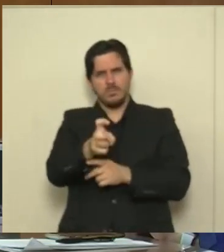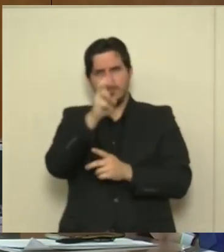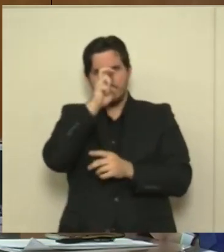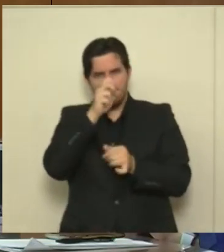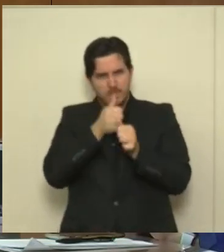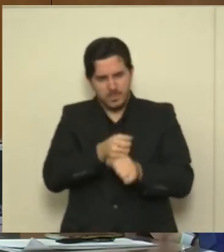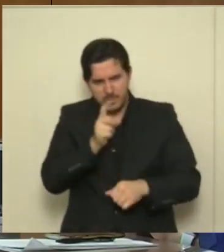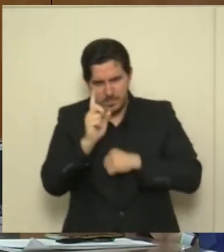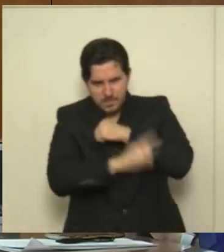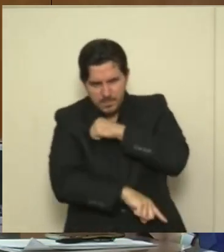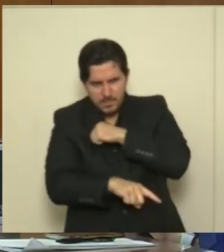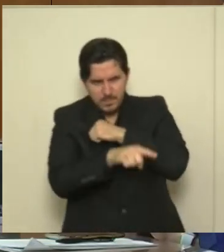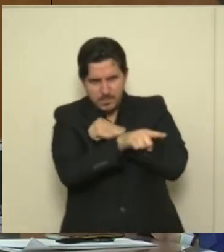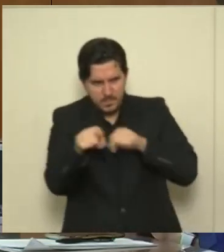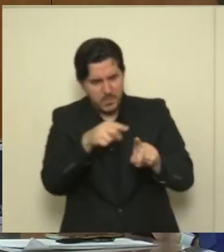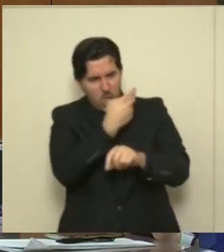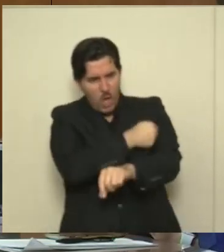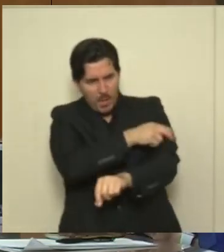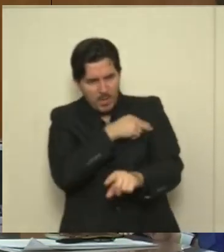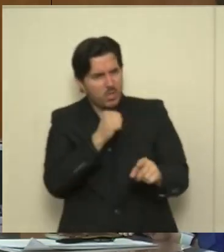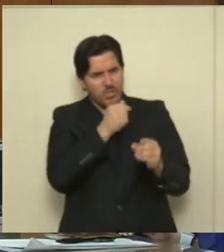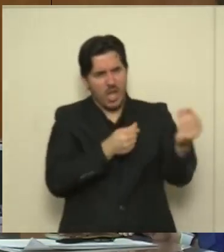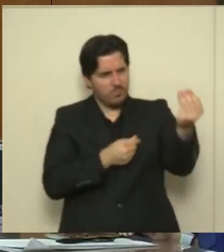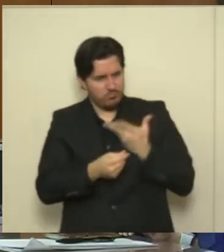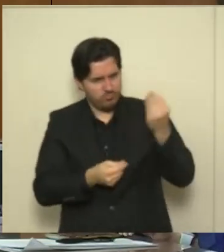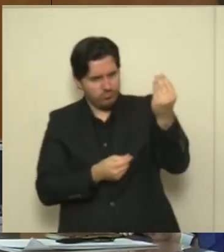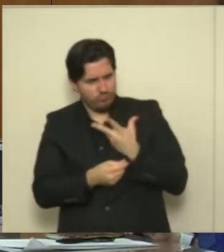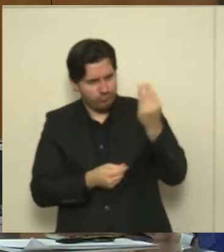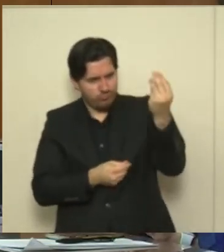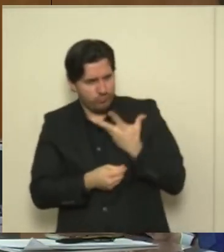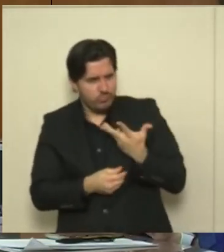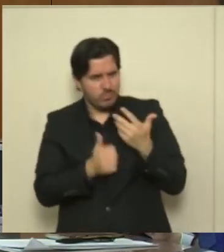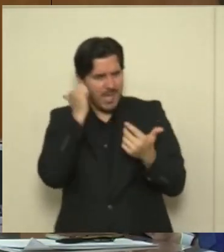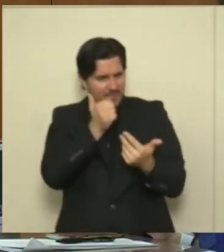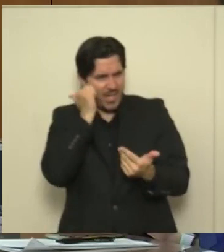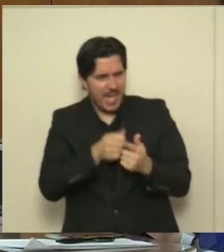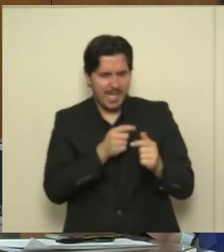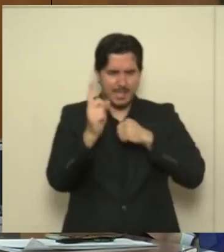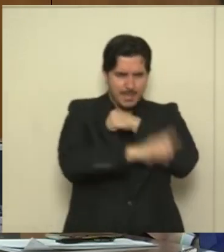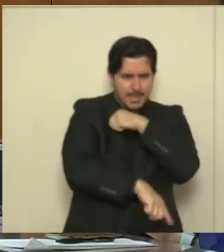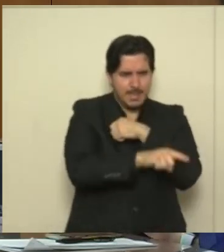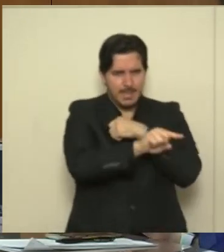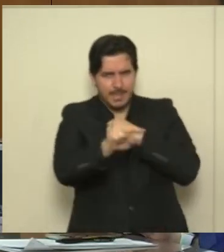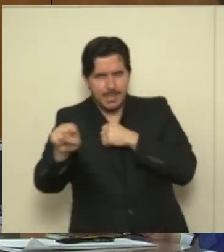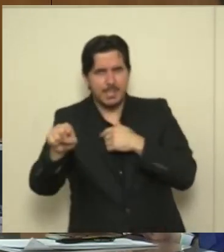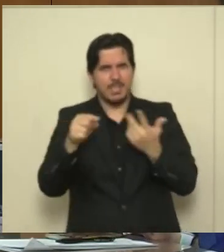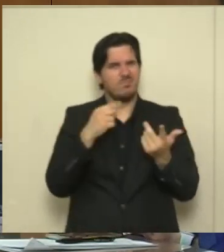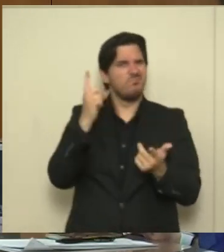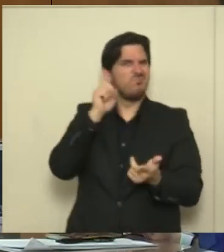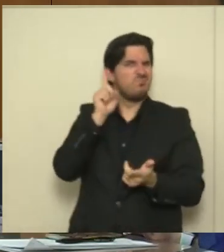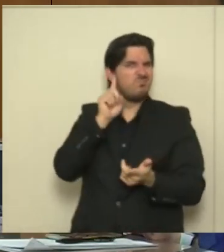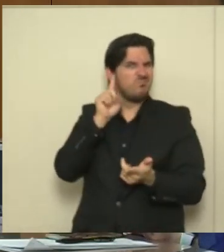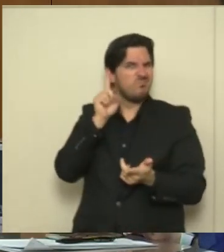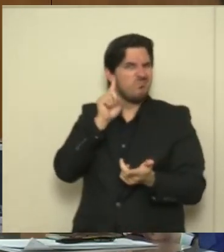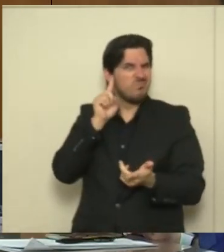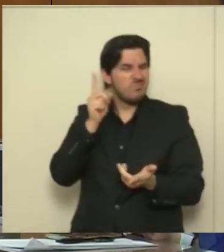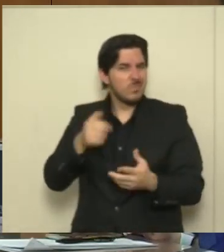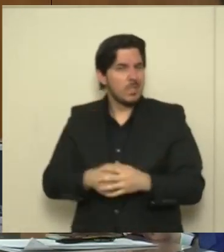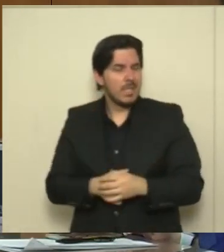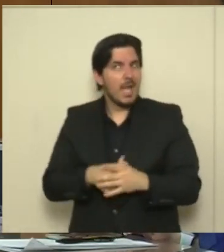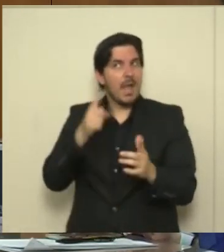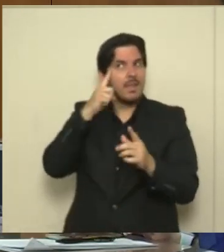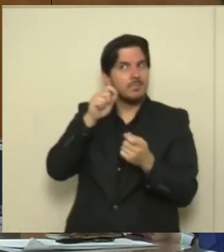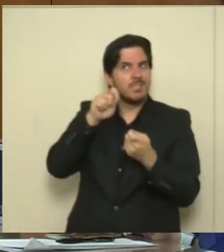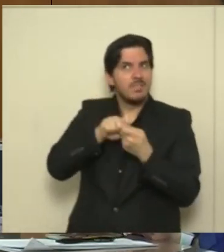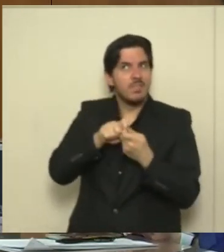reporting complete COVID-19 data each day into the federal data system, specifically, I guess, threatening